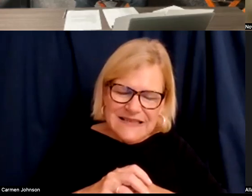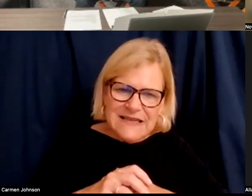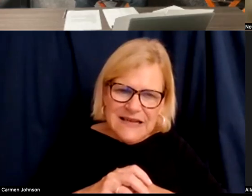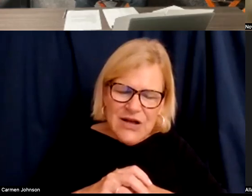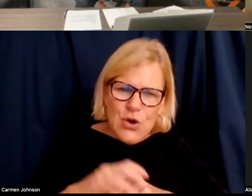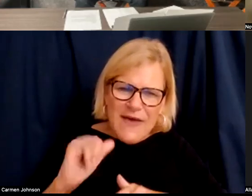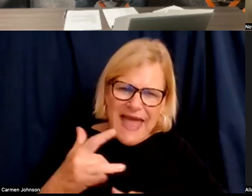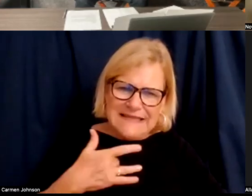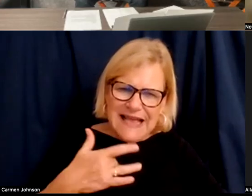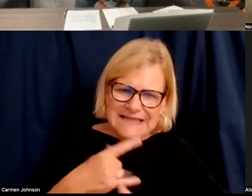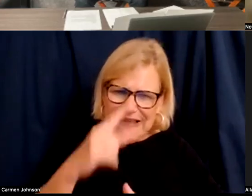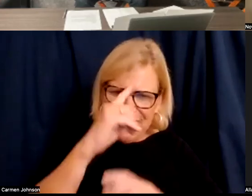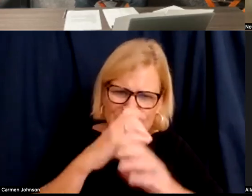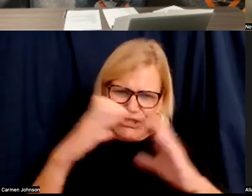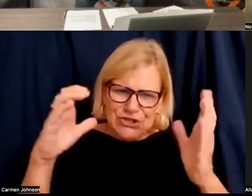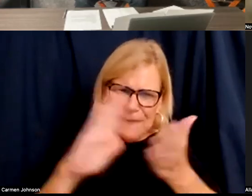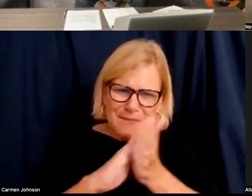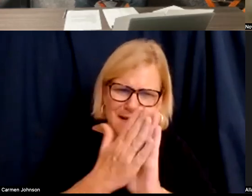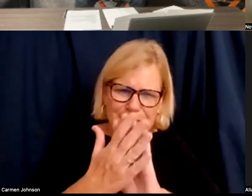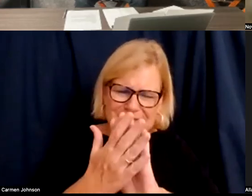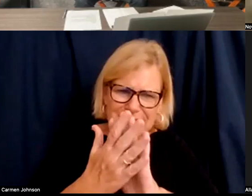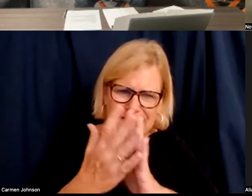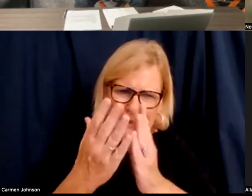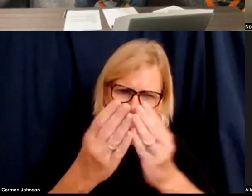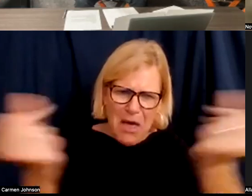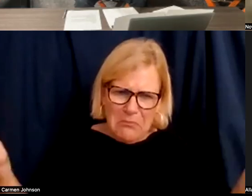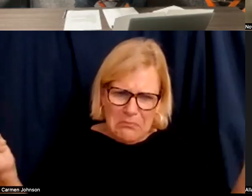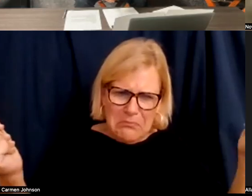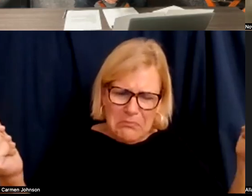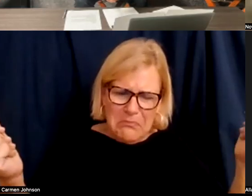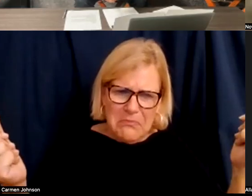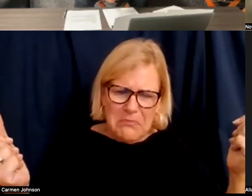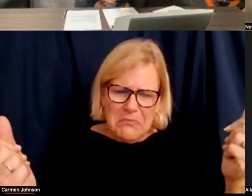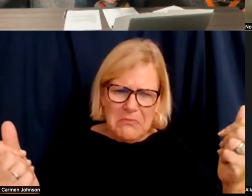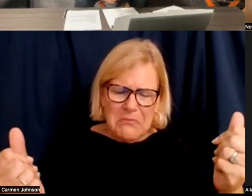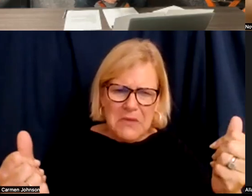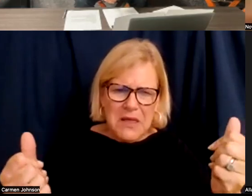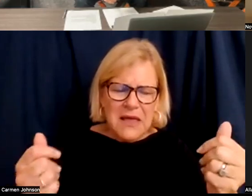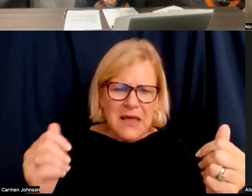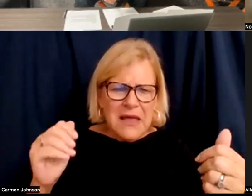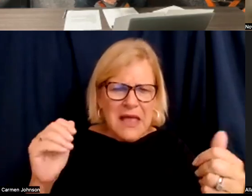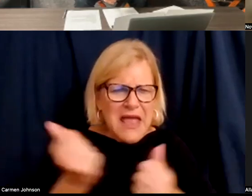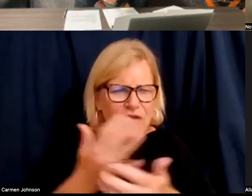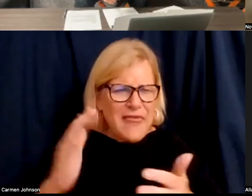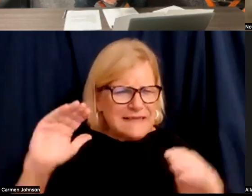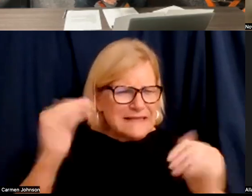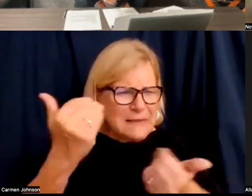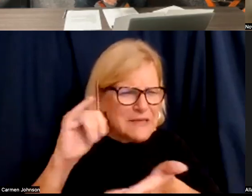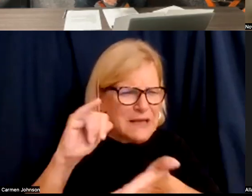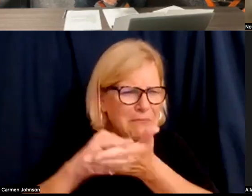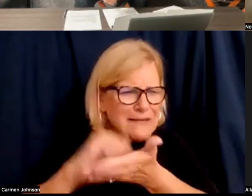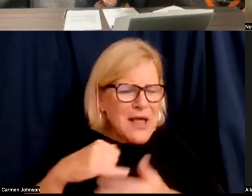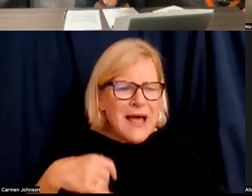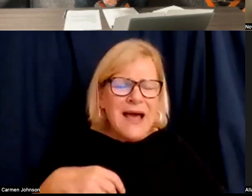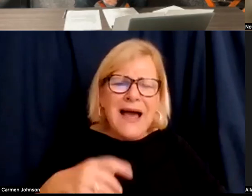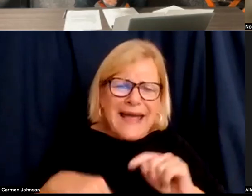that sense of vision gets completely blotted out. And all of a sudden everything seems impossible. I can't